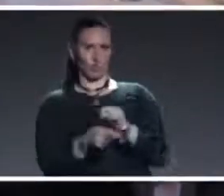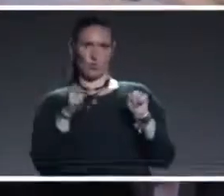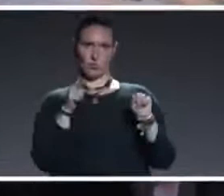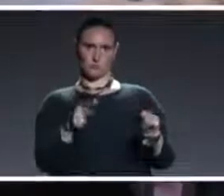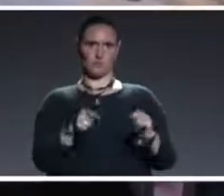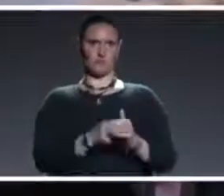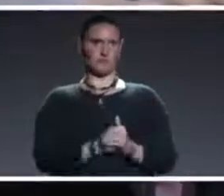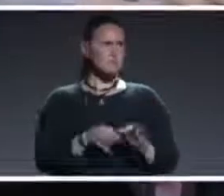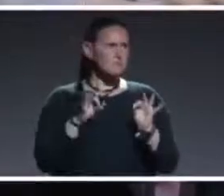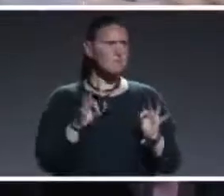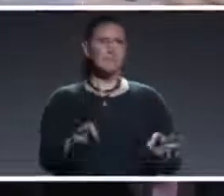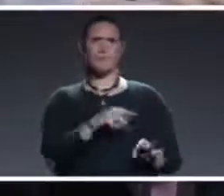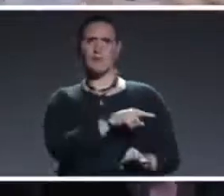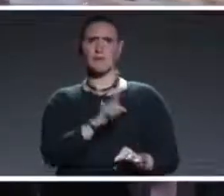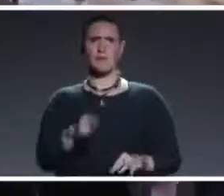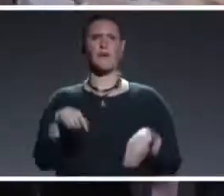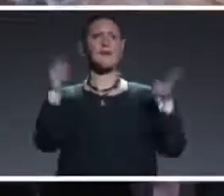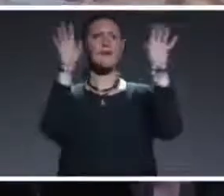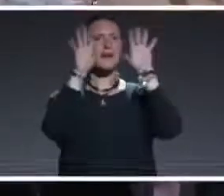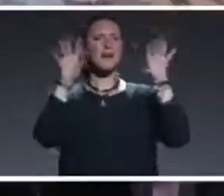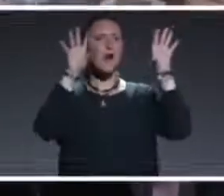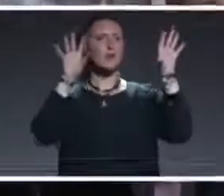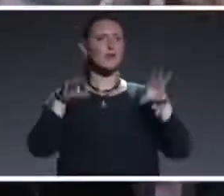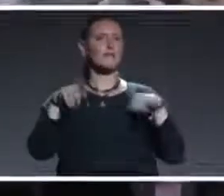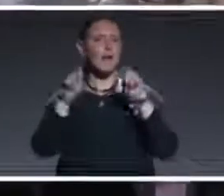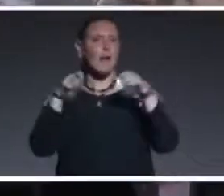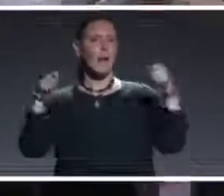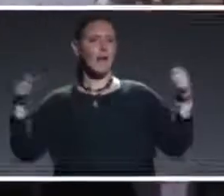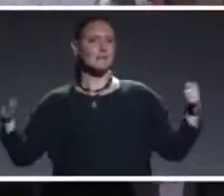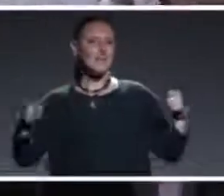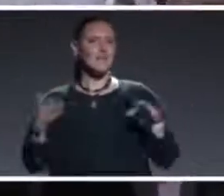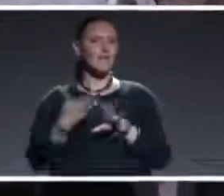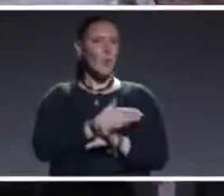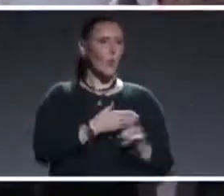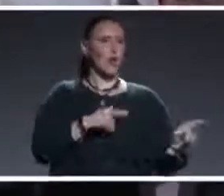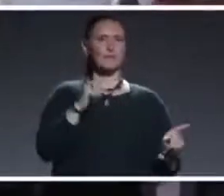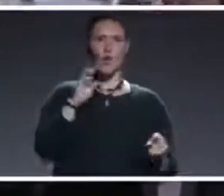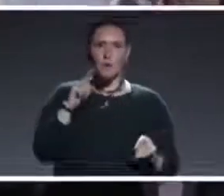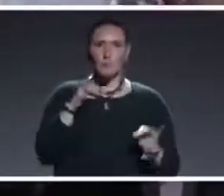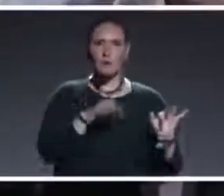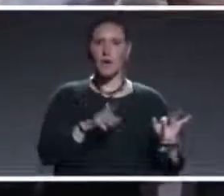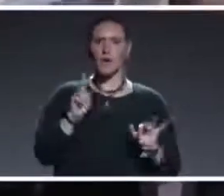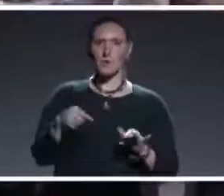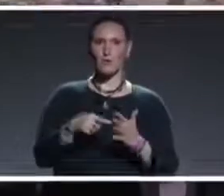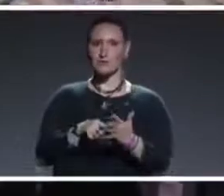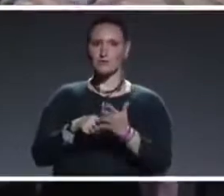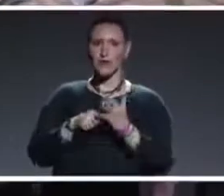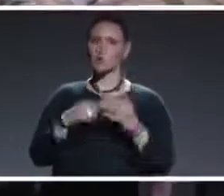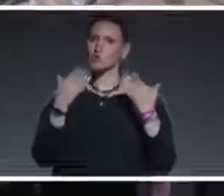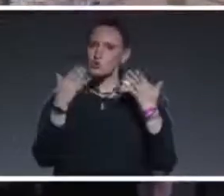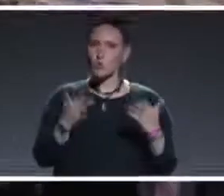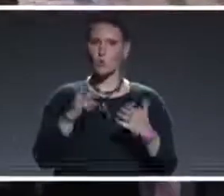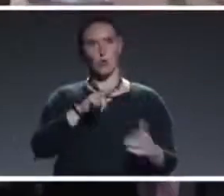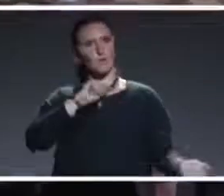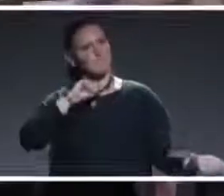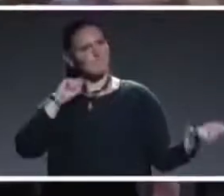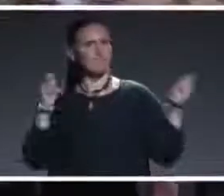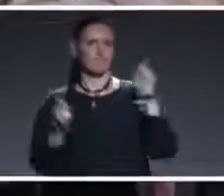music on Cloud Atlas. And it's now so obvious, I can't believe that the rest